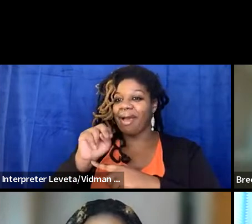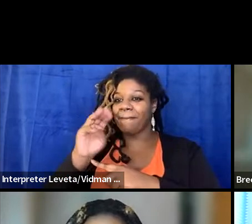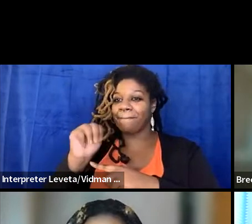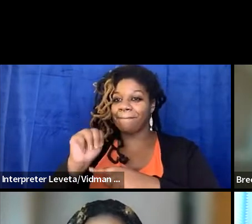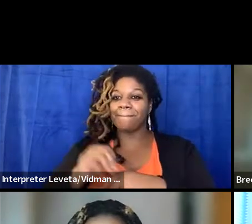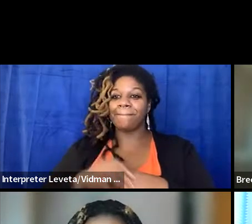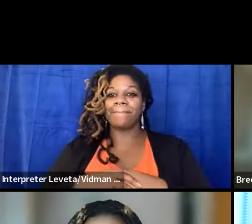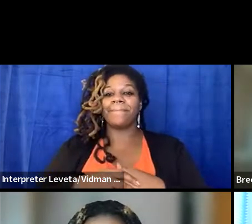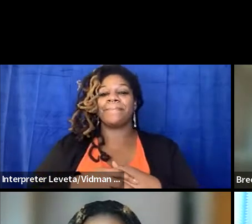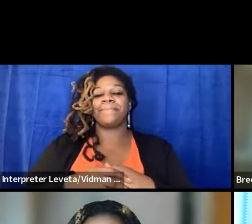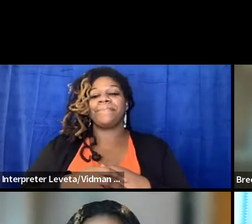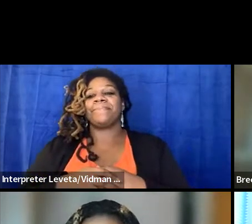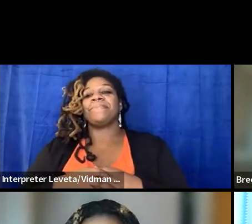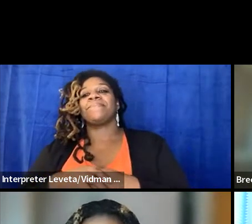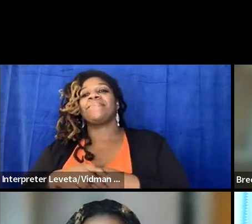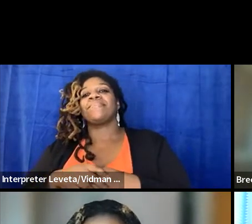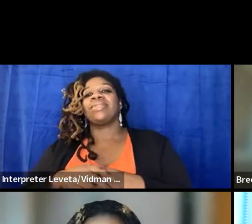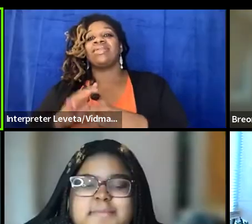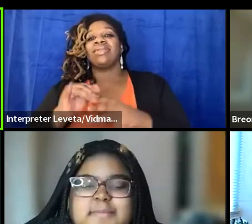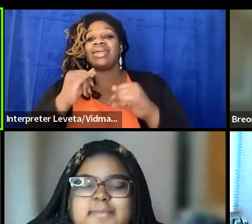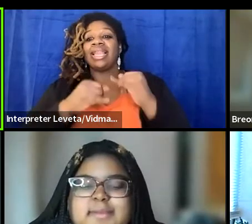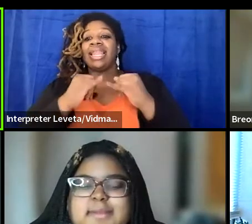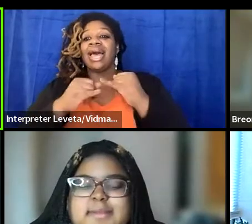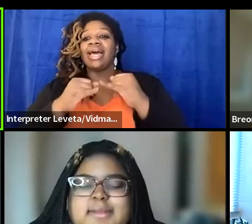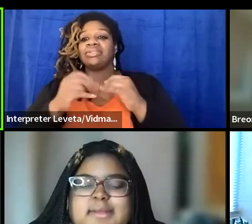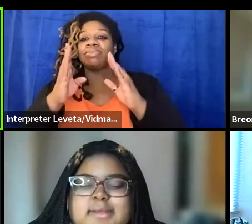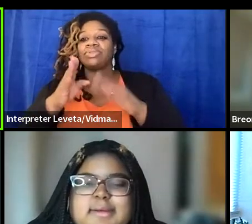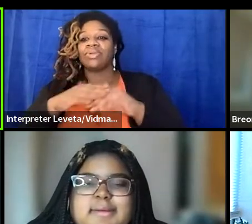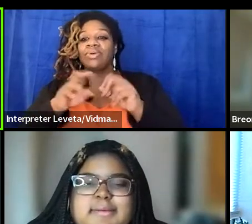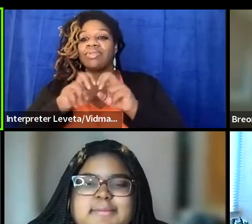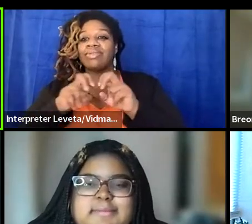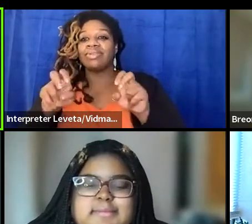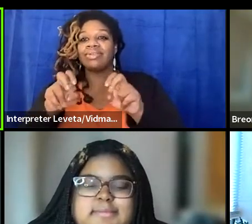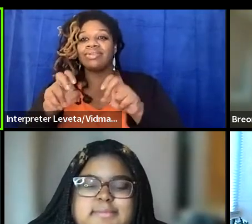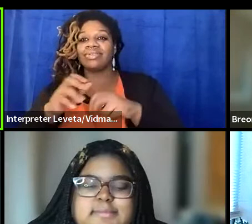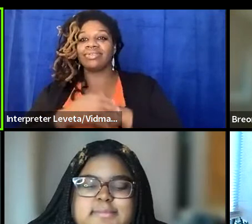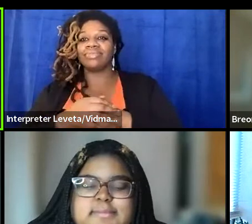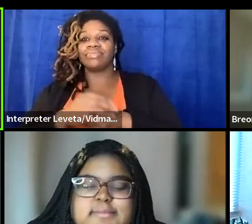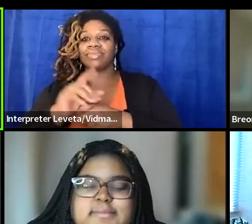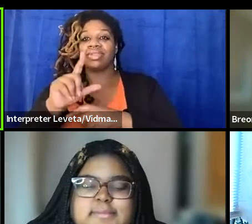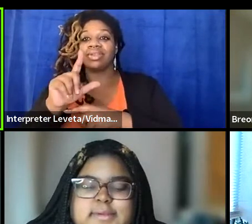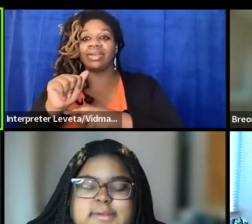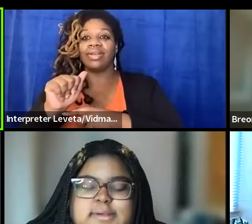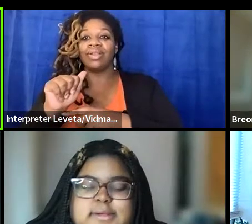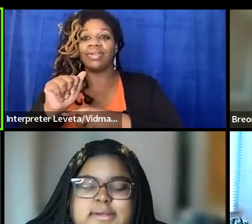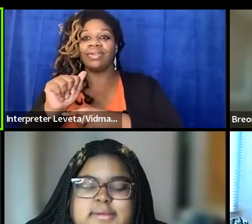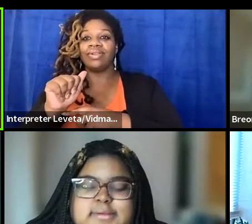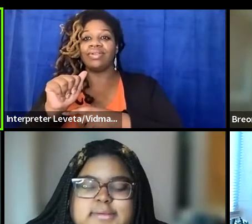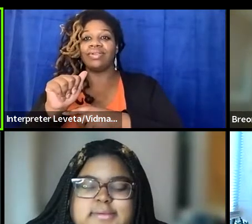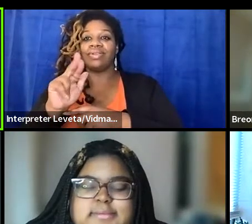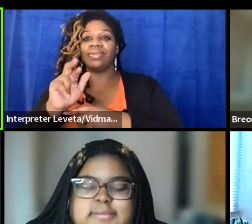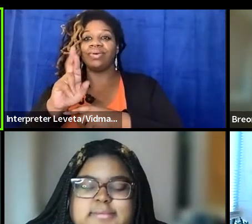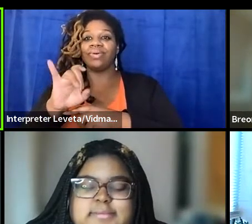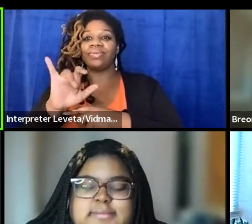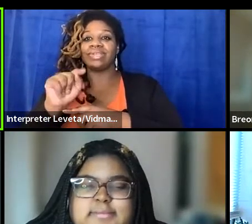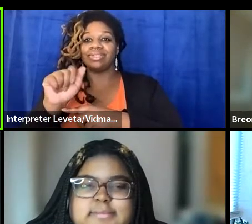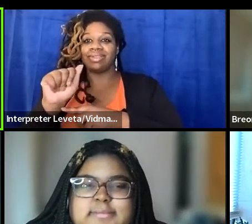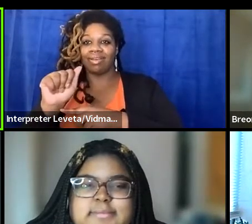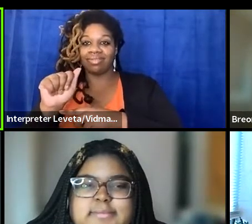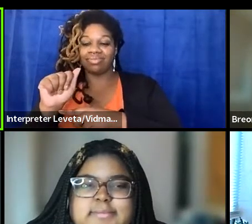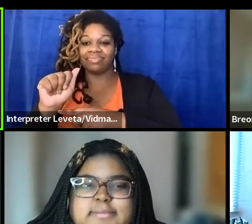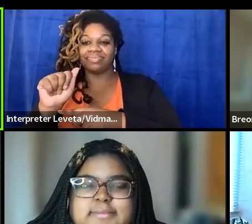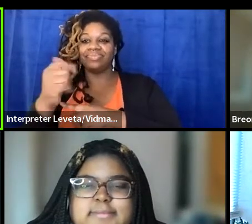And then as last on our panel, we have Larita Alomasser. Please introduce yourself,